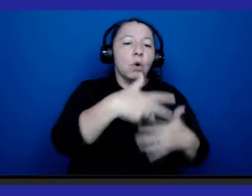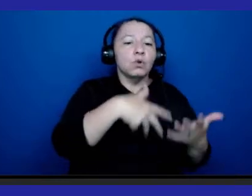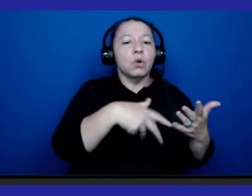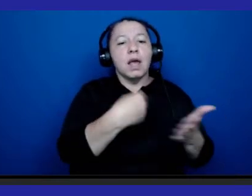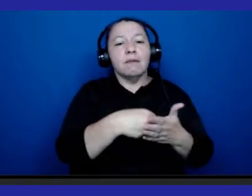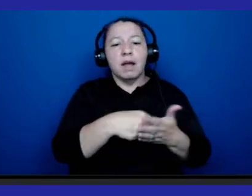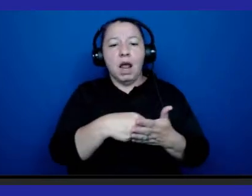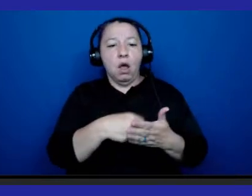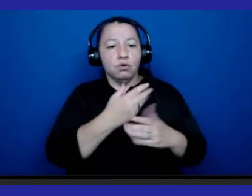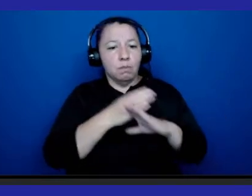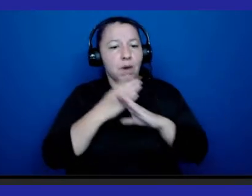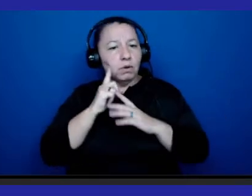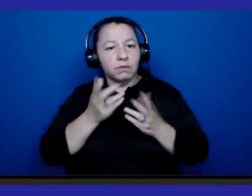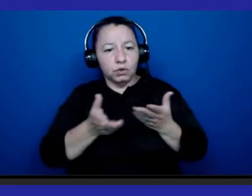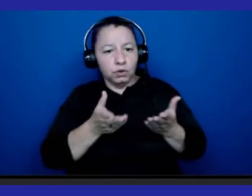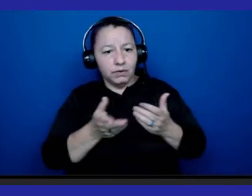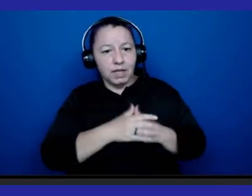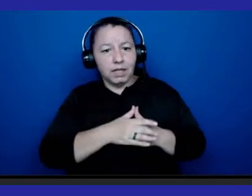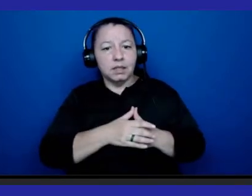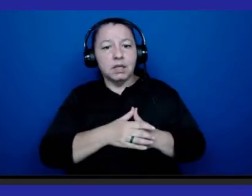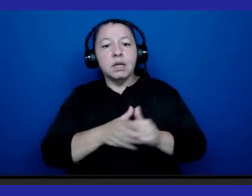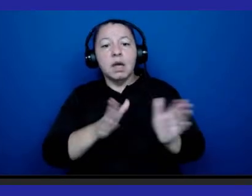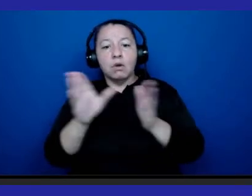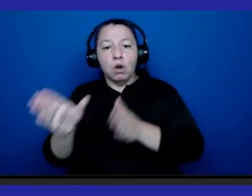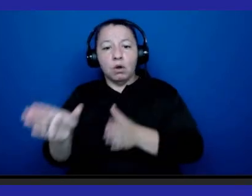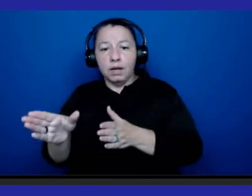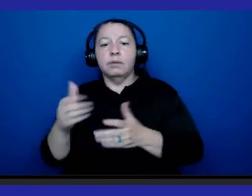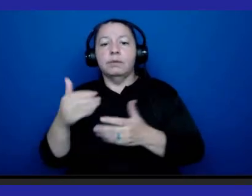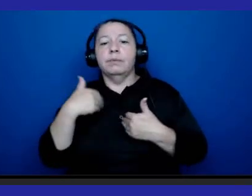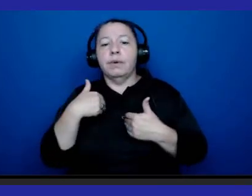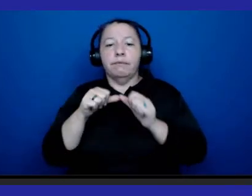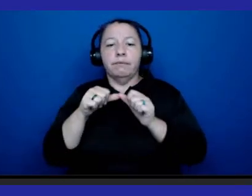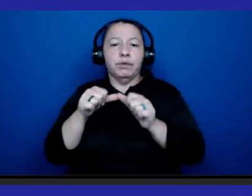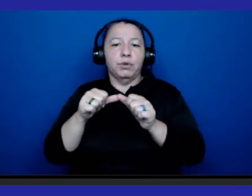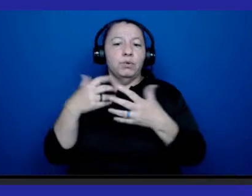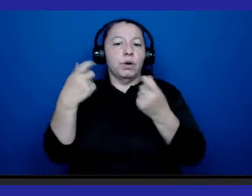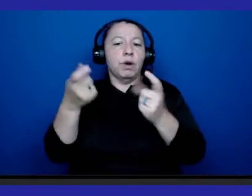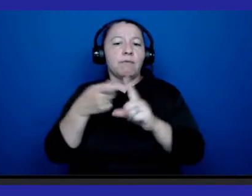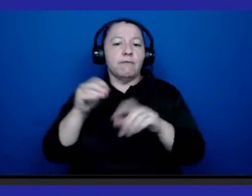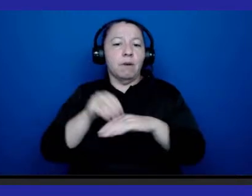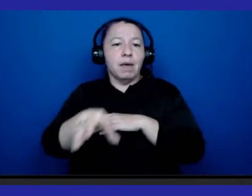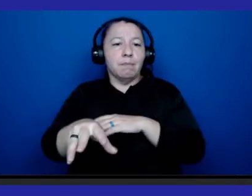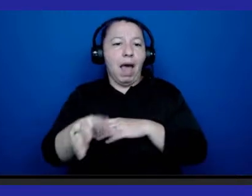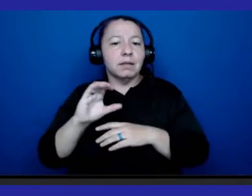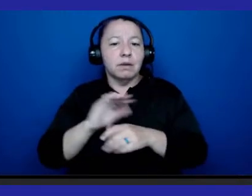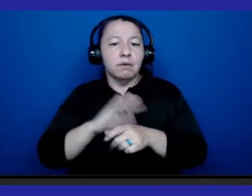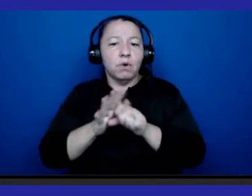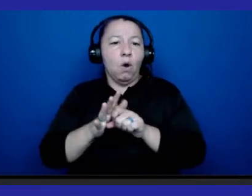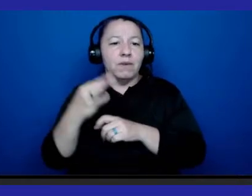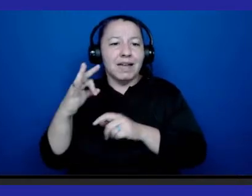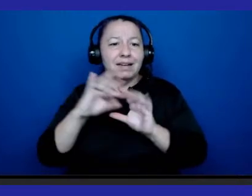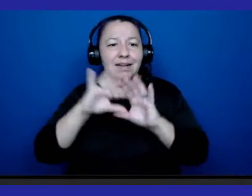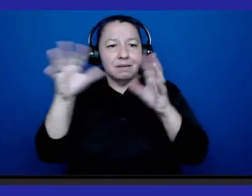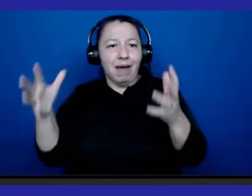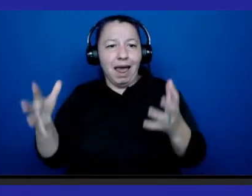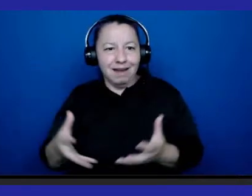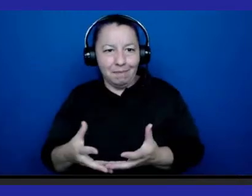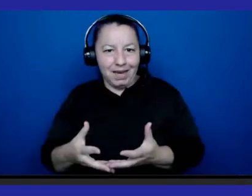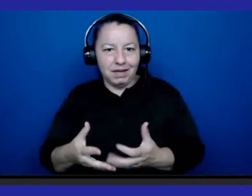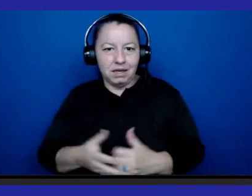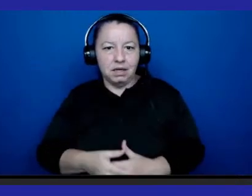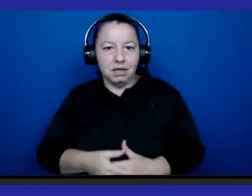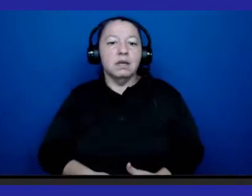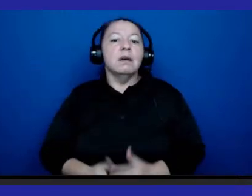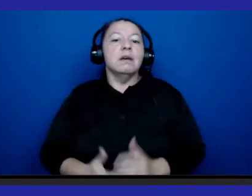services. Under the tactics, we have continued recovery from the effects of the COVID-19 pandemic.